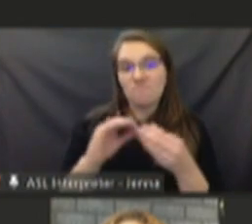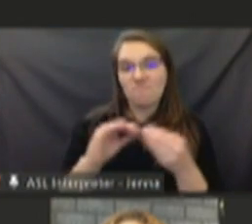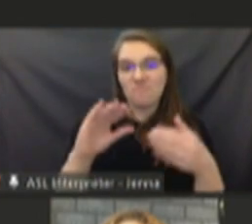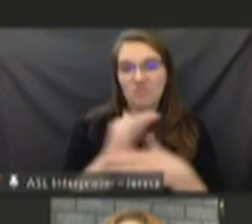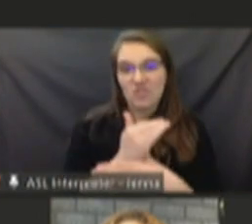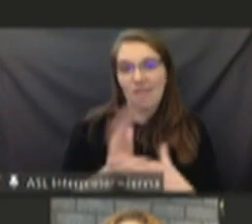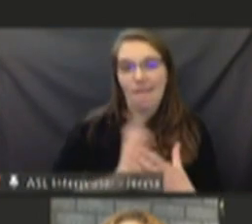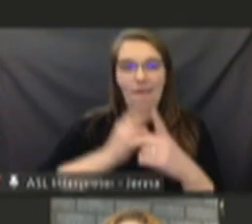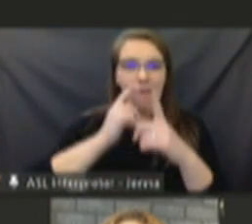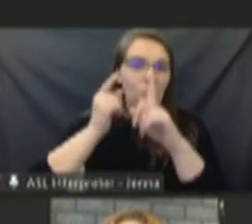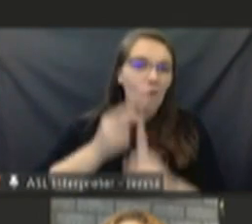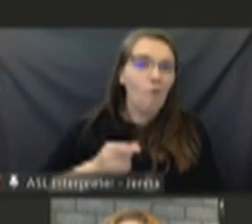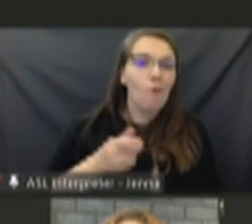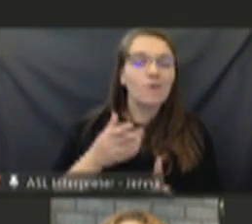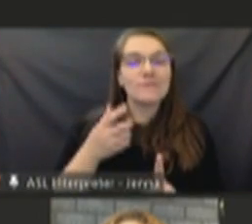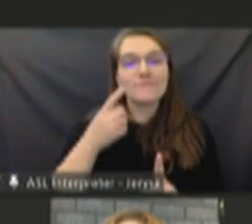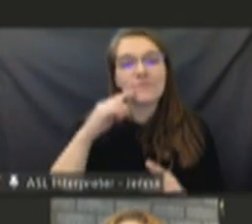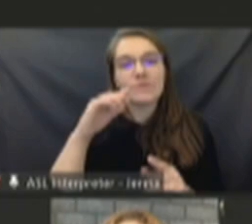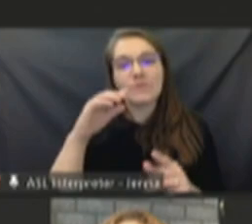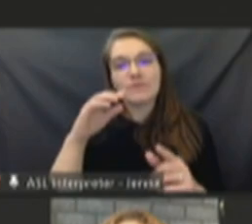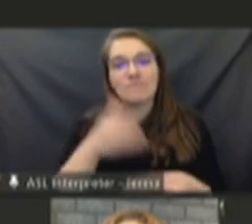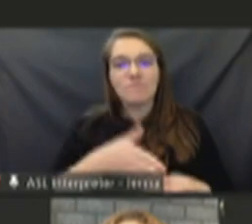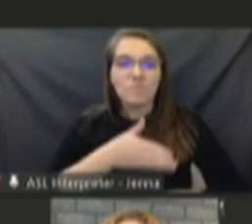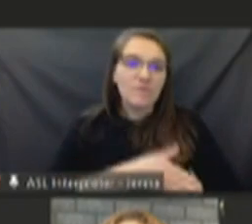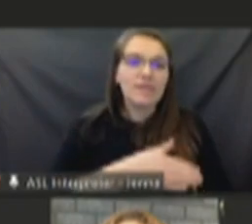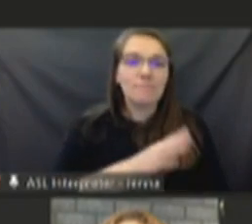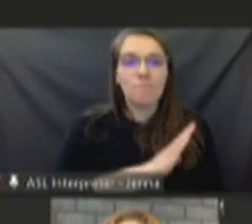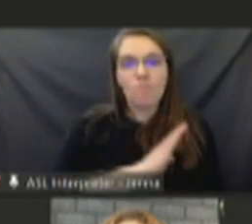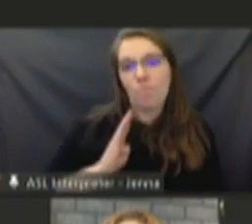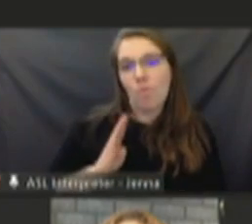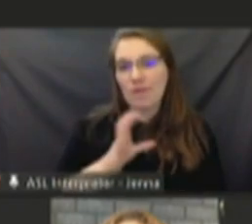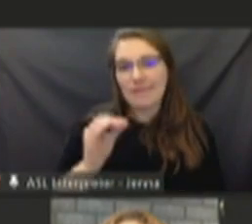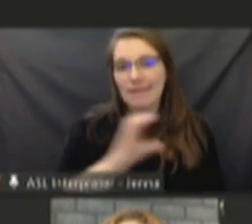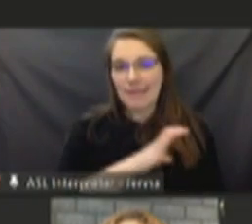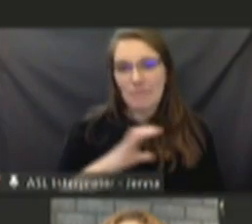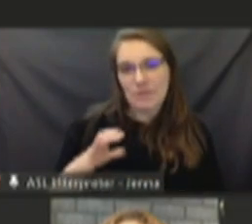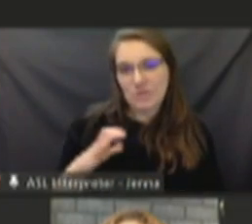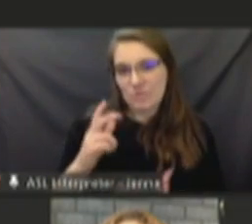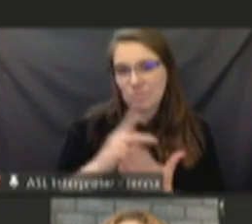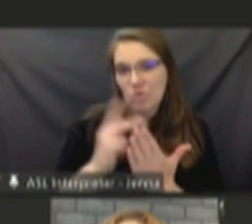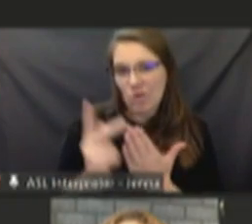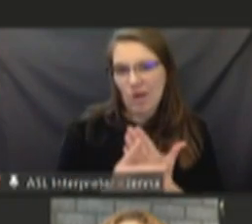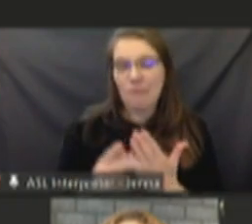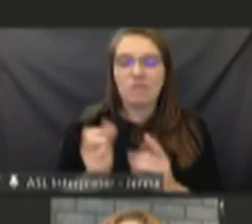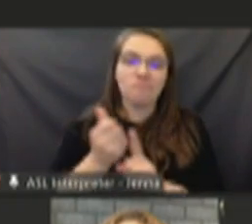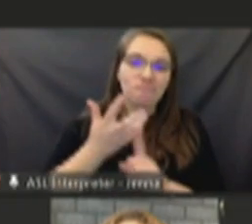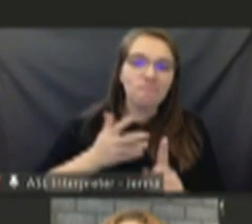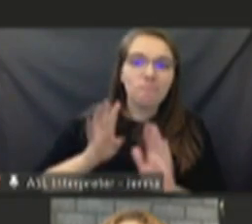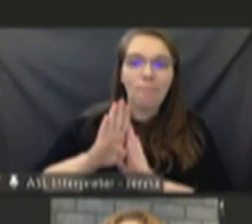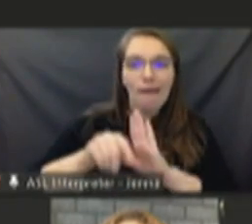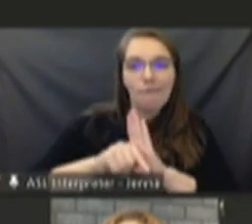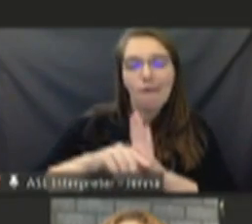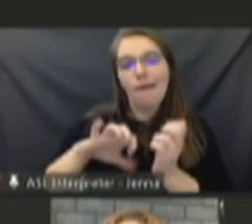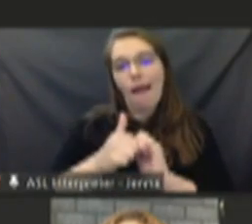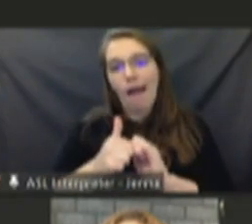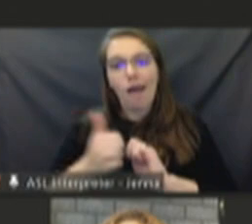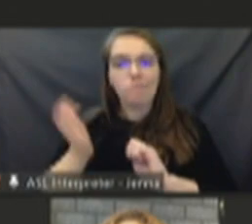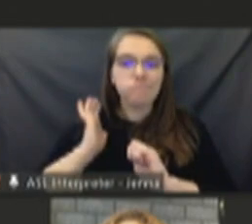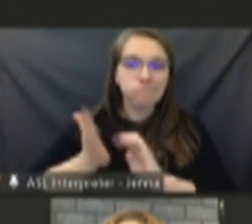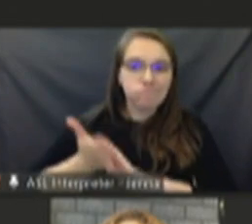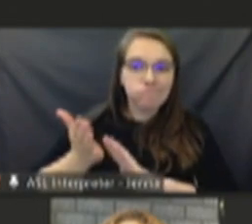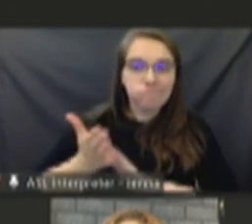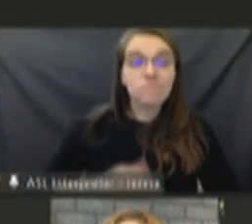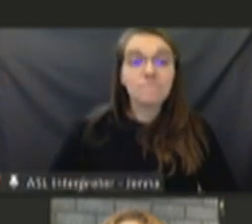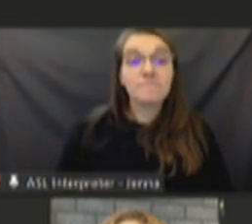improving what I'm calling a boards and commissions program. And provide you some background on how they've run before. So I